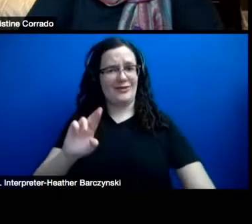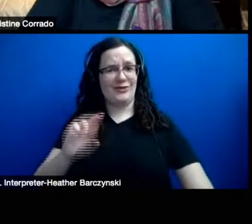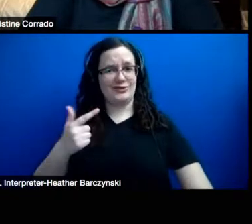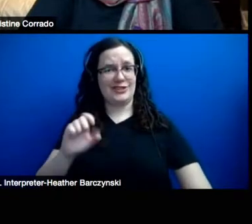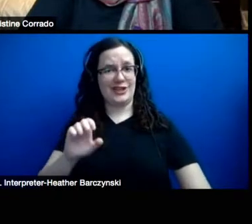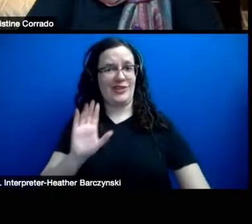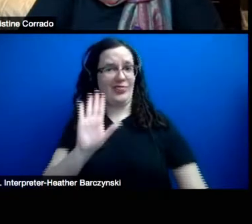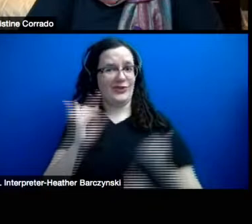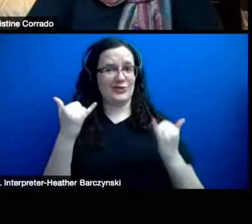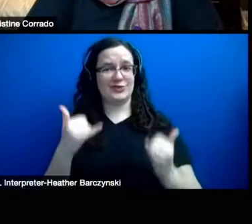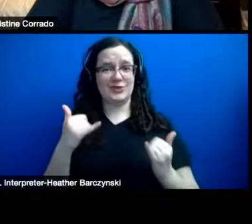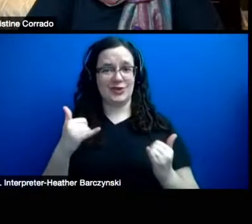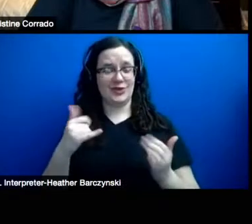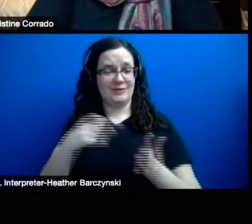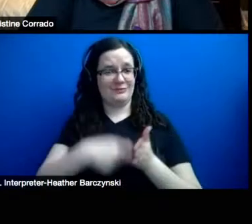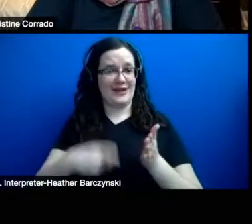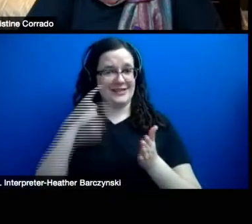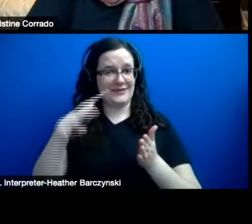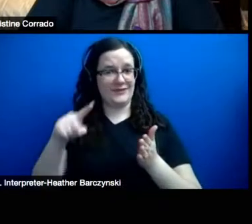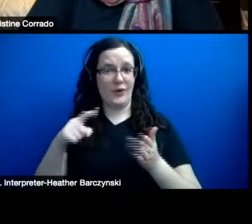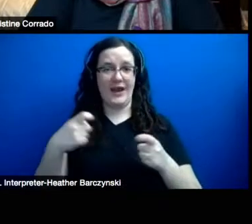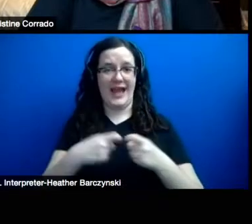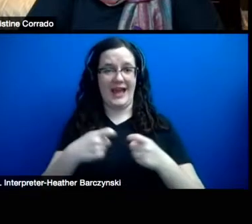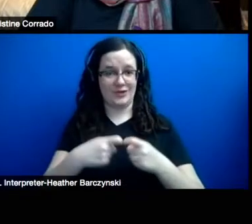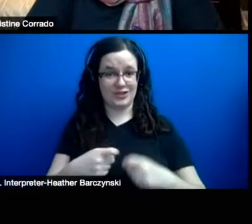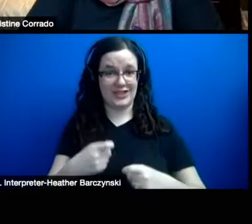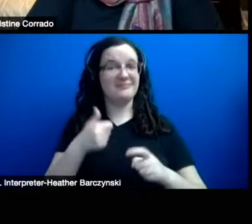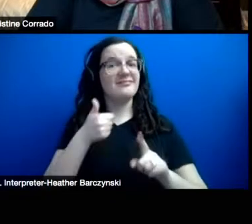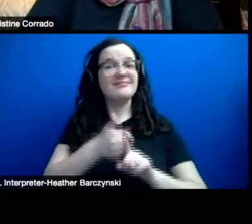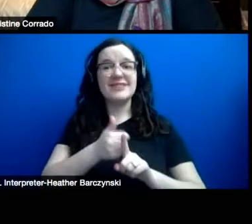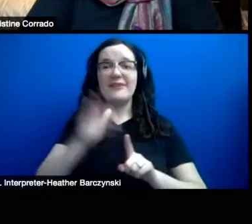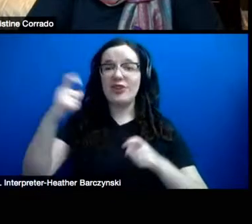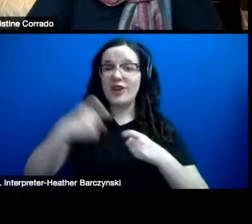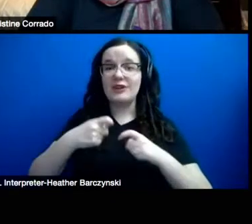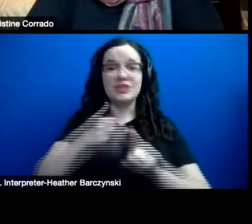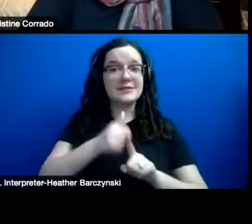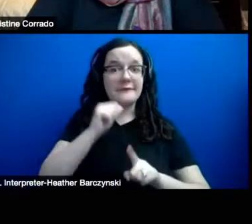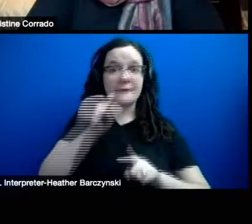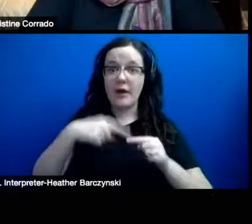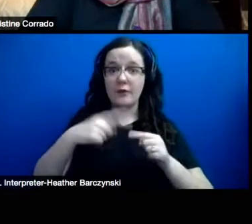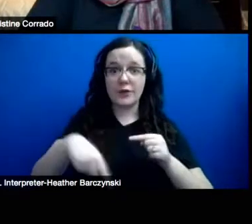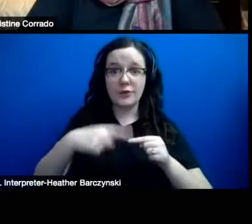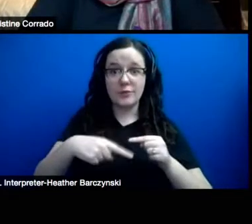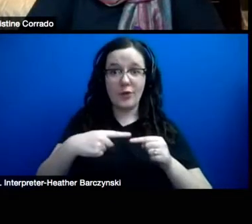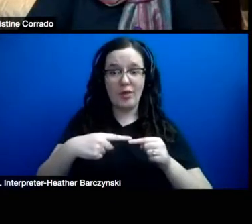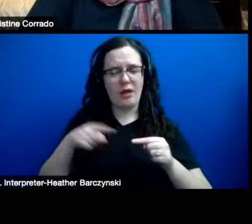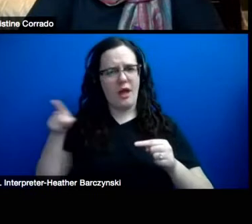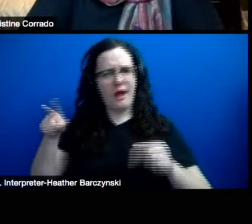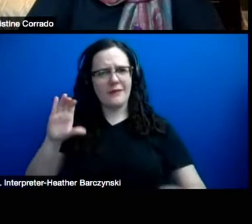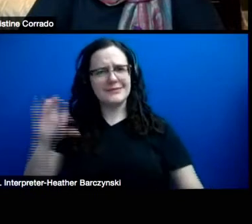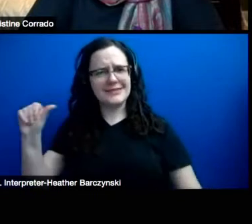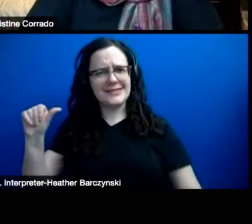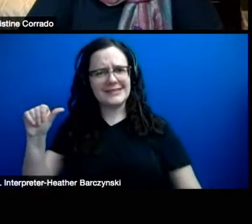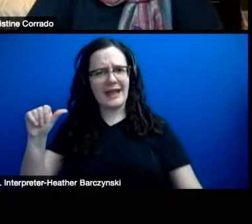retail price for energy, even non-renewably generated energy.